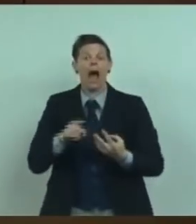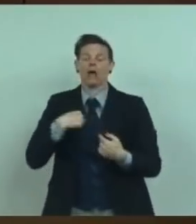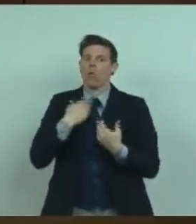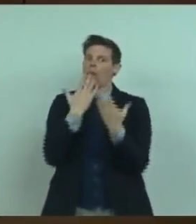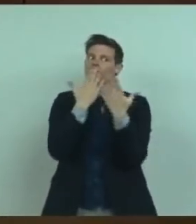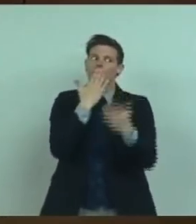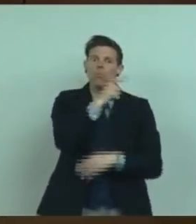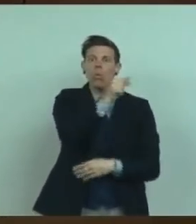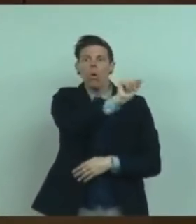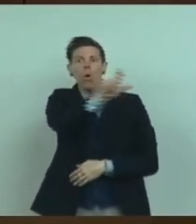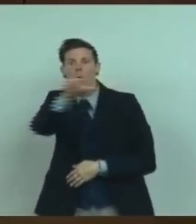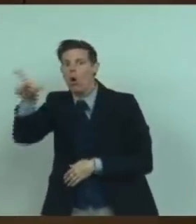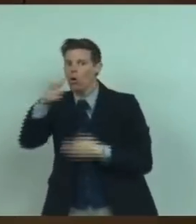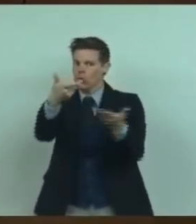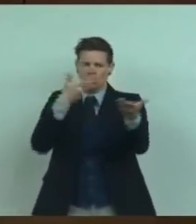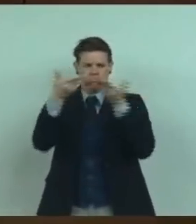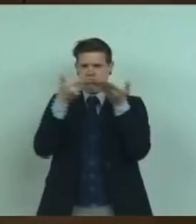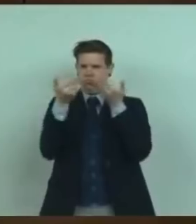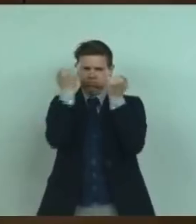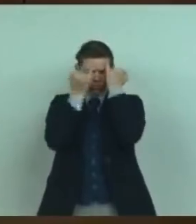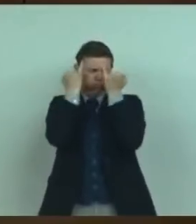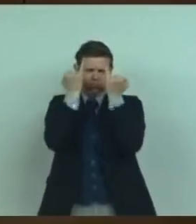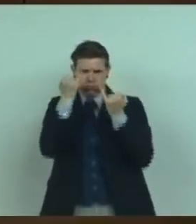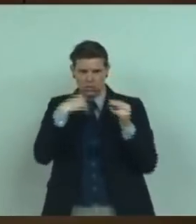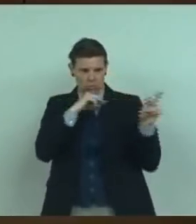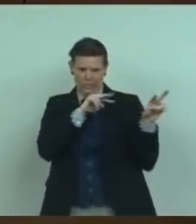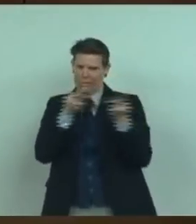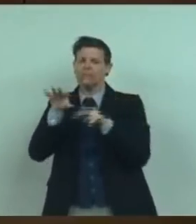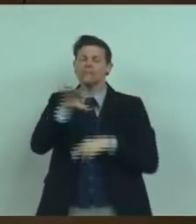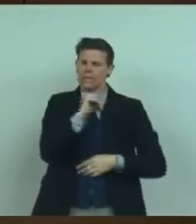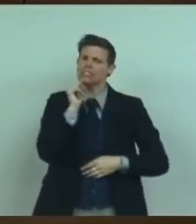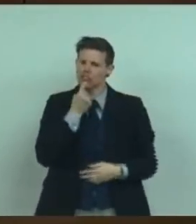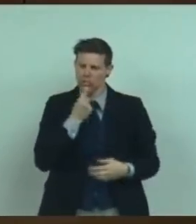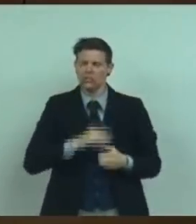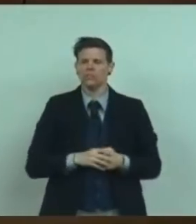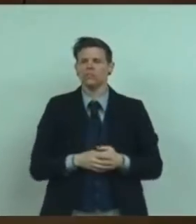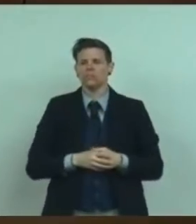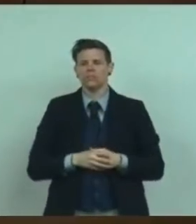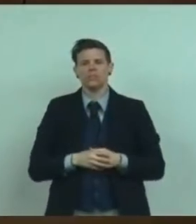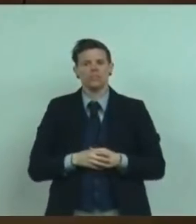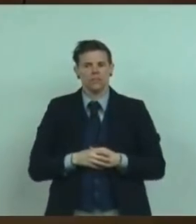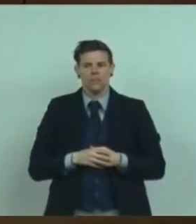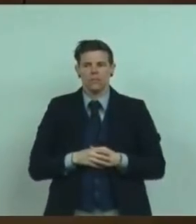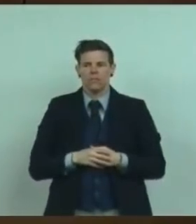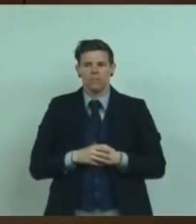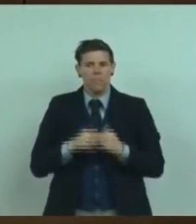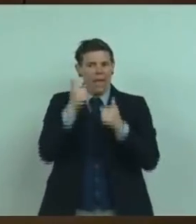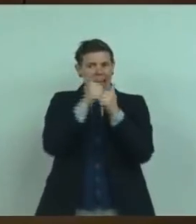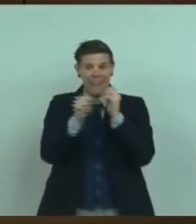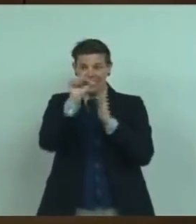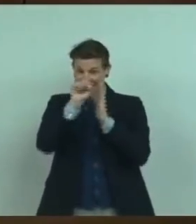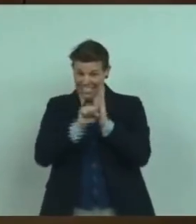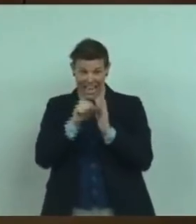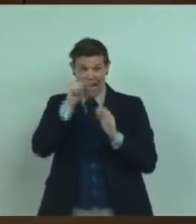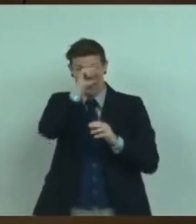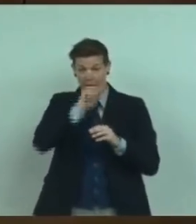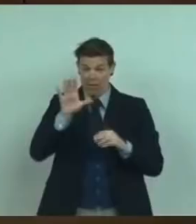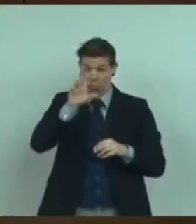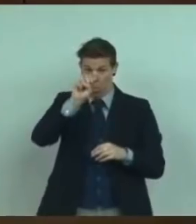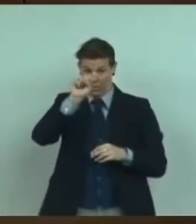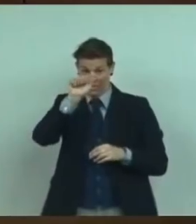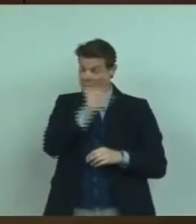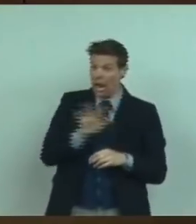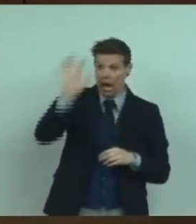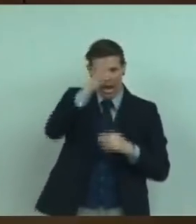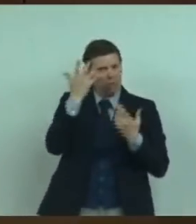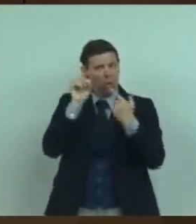that the state-by-state effort to go after supplies and equipment to treat COVID-19 patients